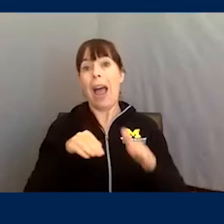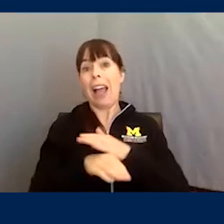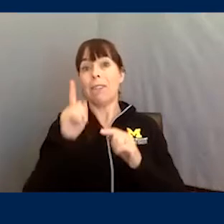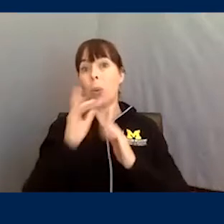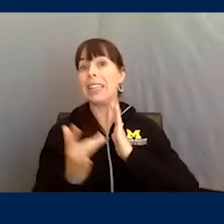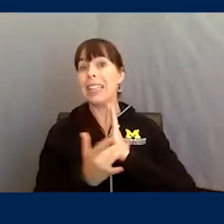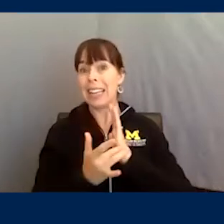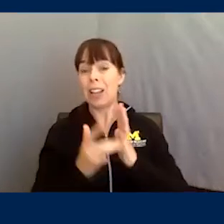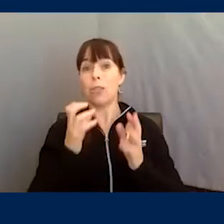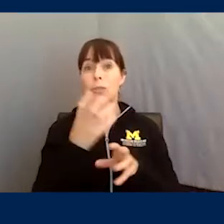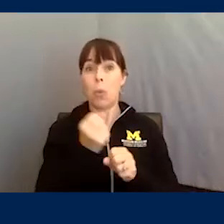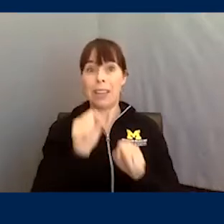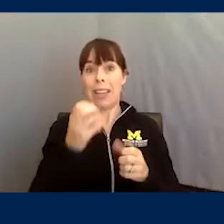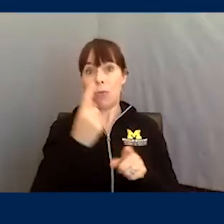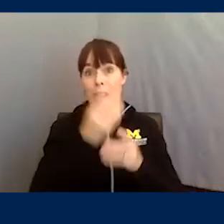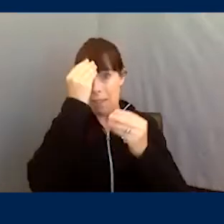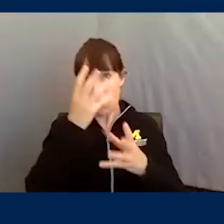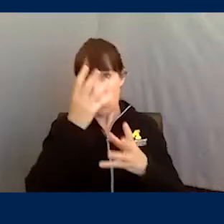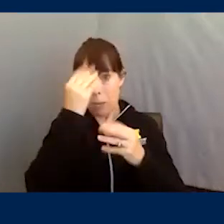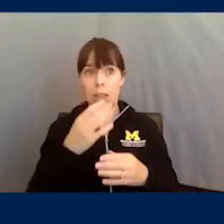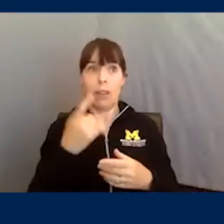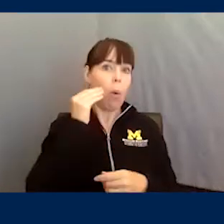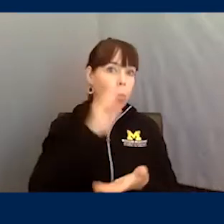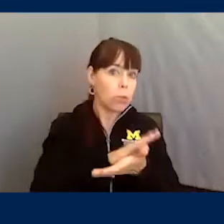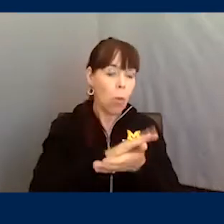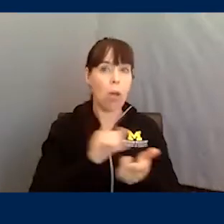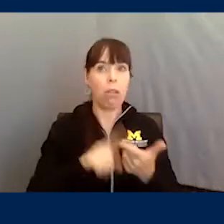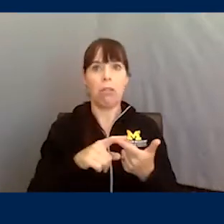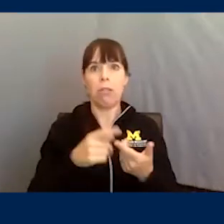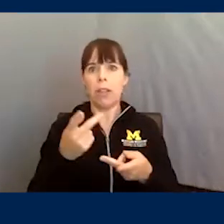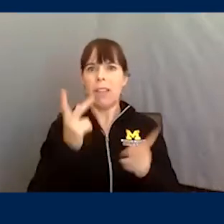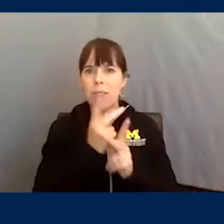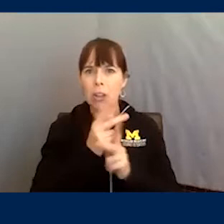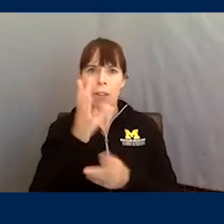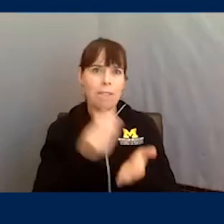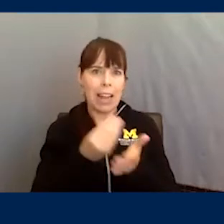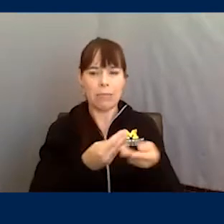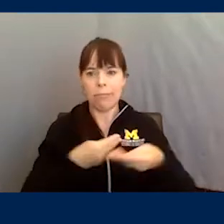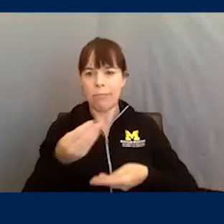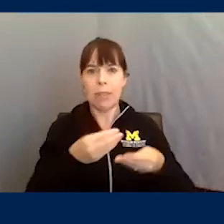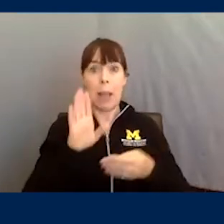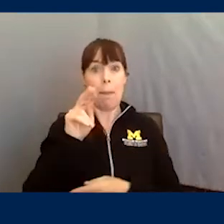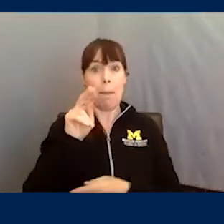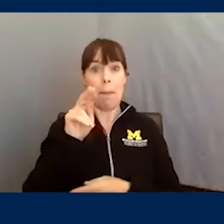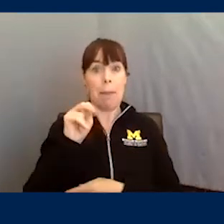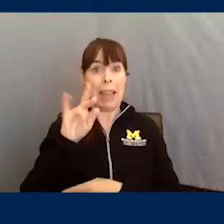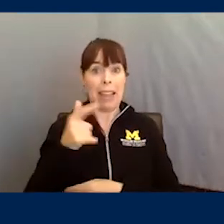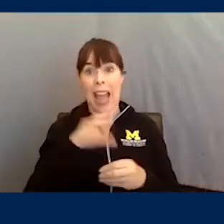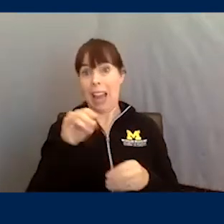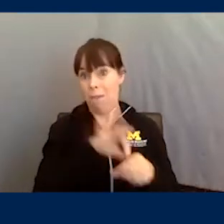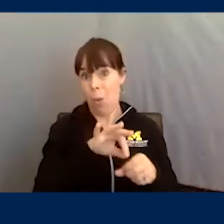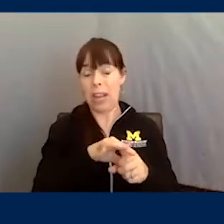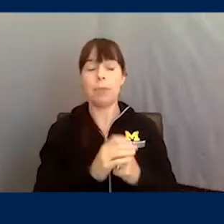for information, homeschooling, personal financing, including banking and voting, I'll say,